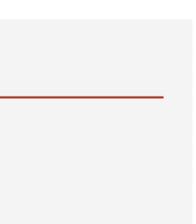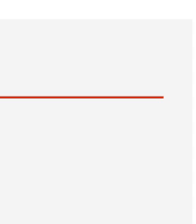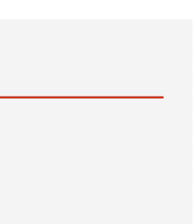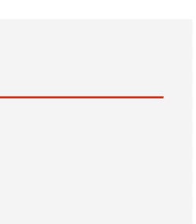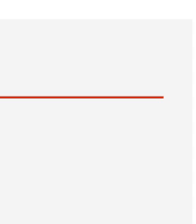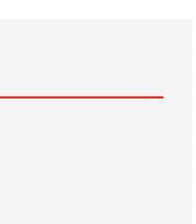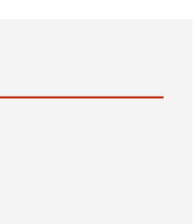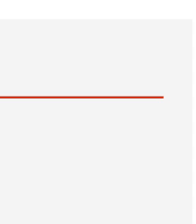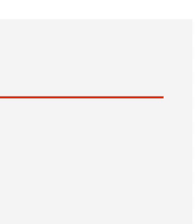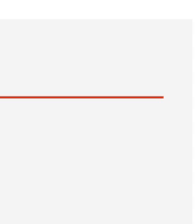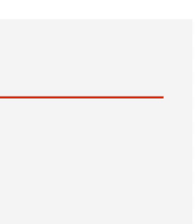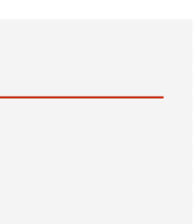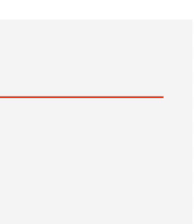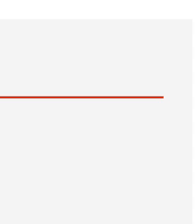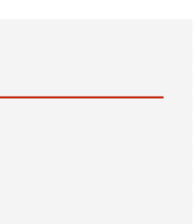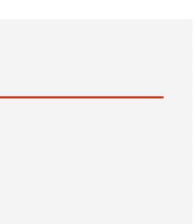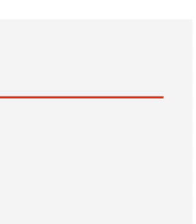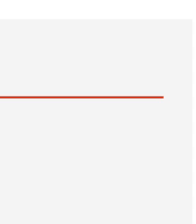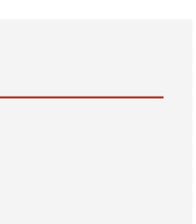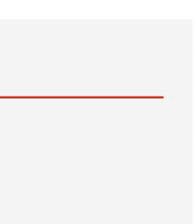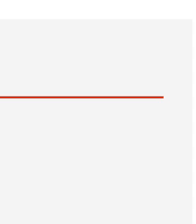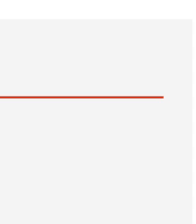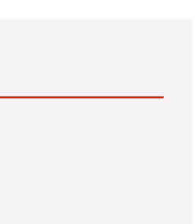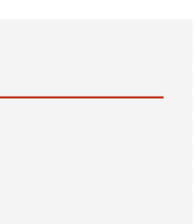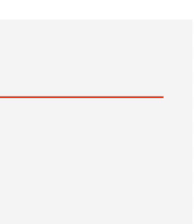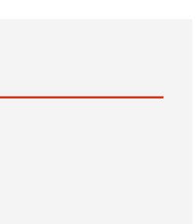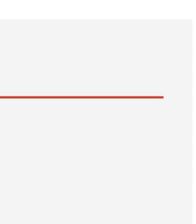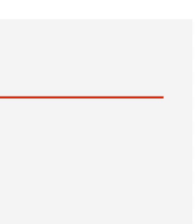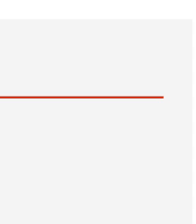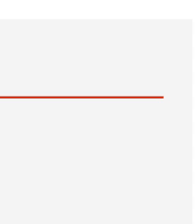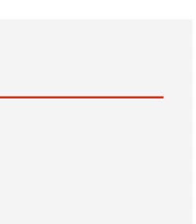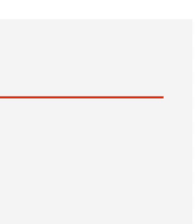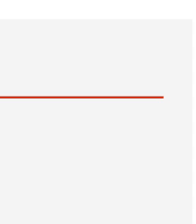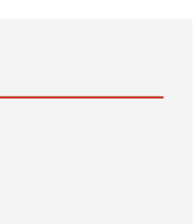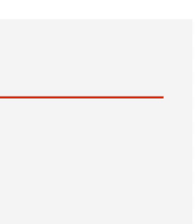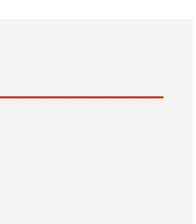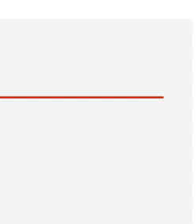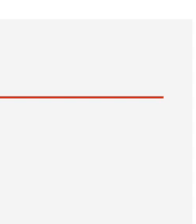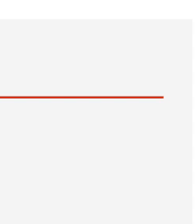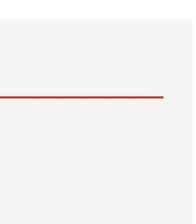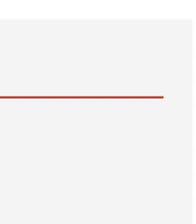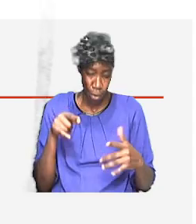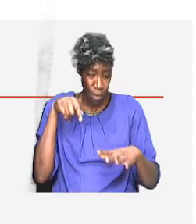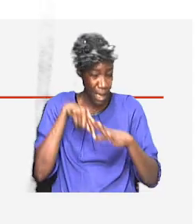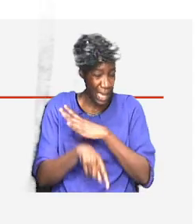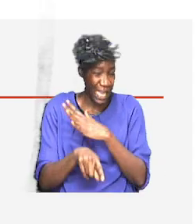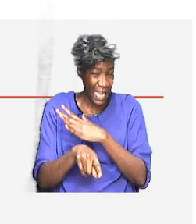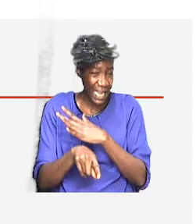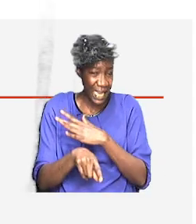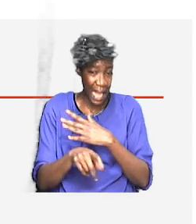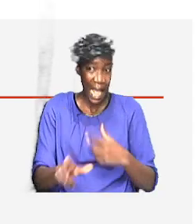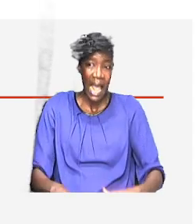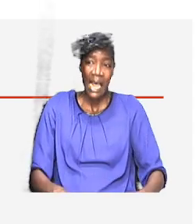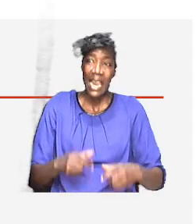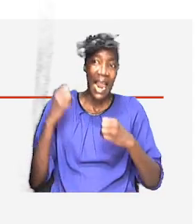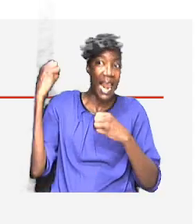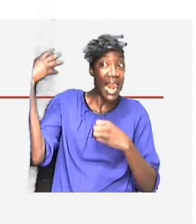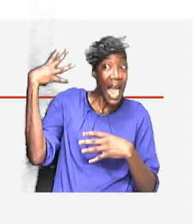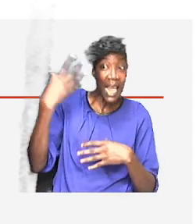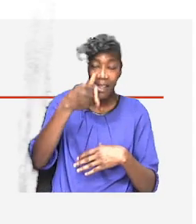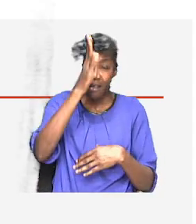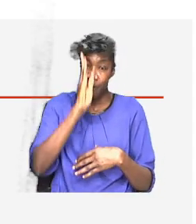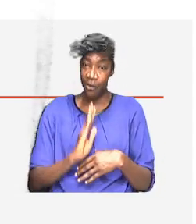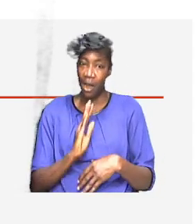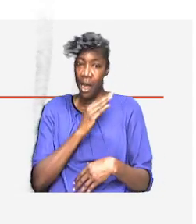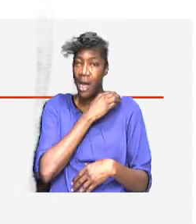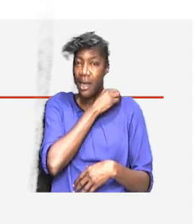in comparison to the Father's power. Because now we are now in the raw light of God. Now we